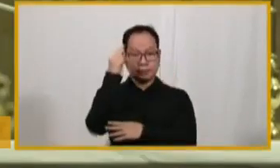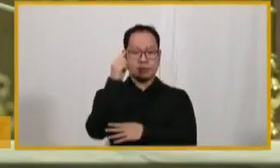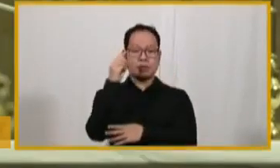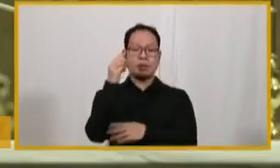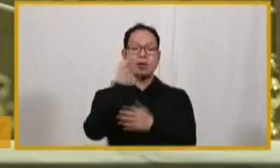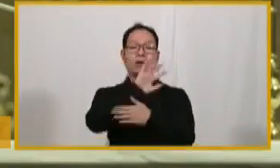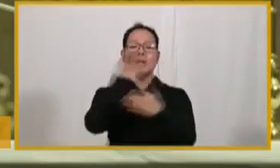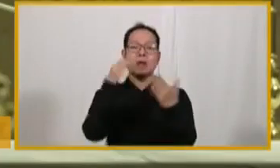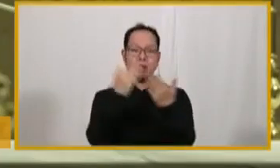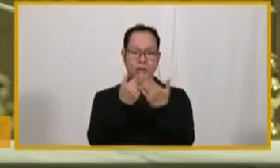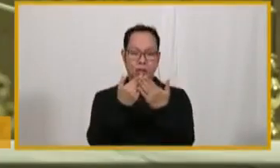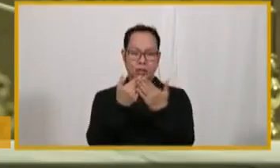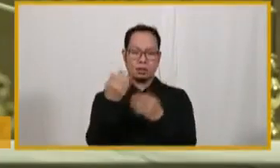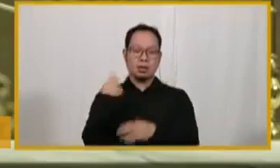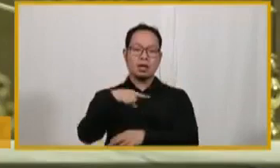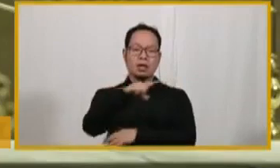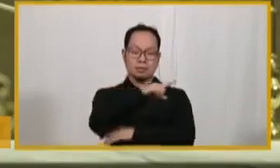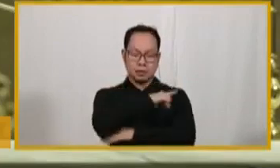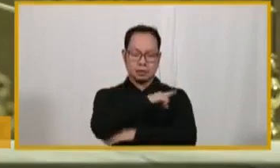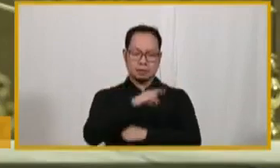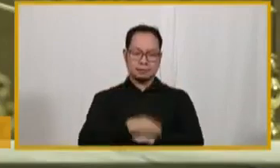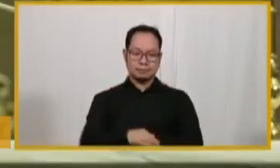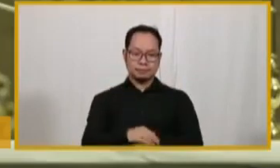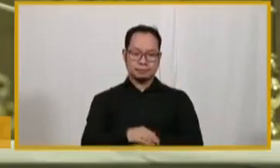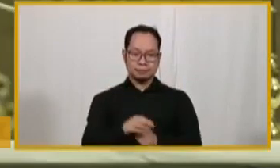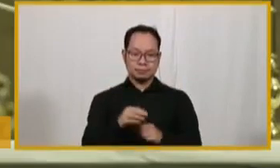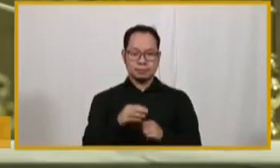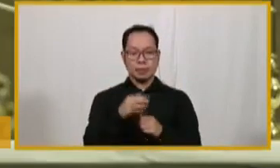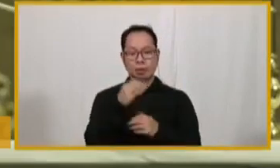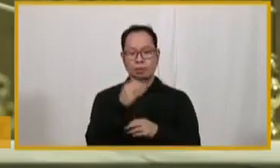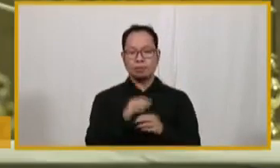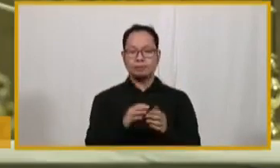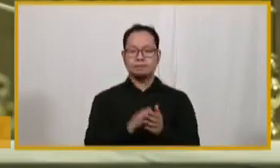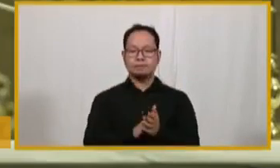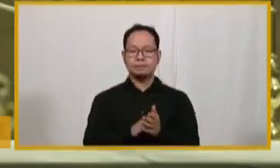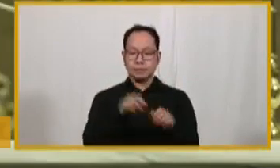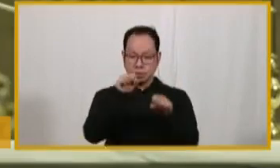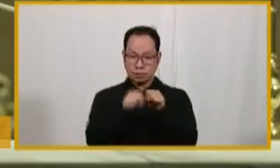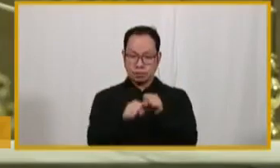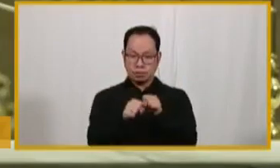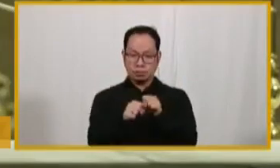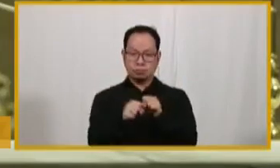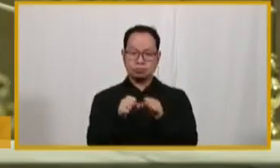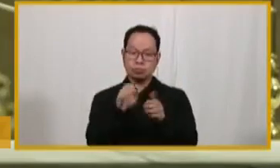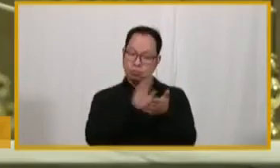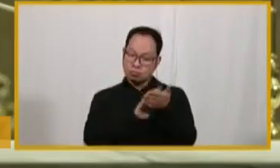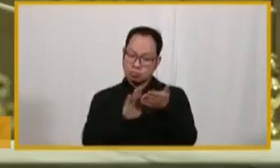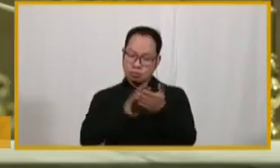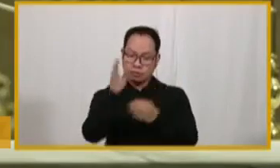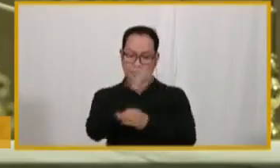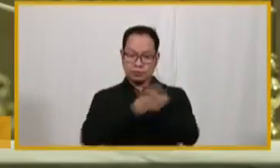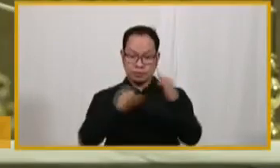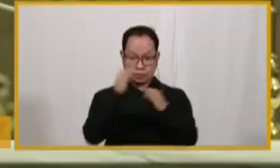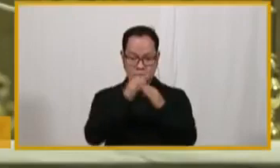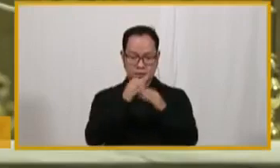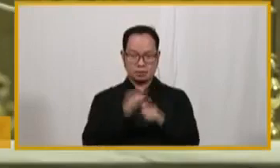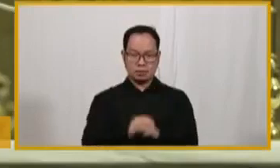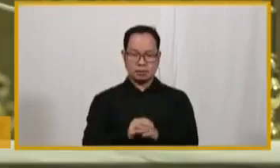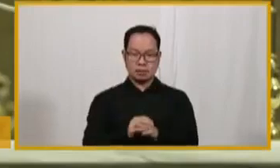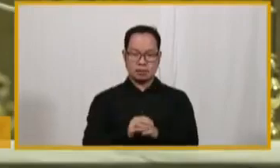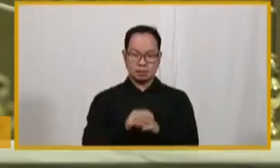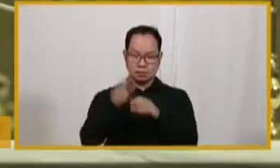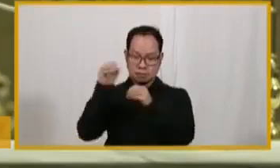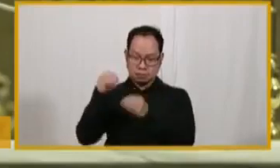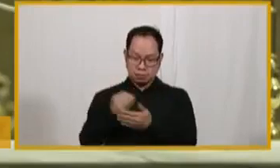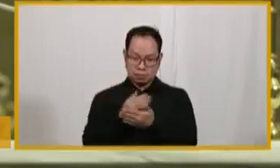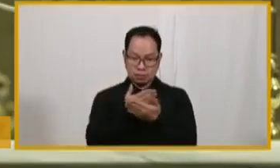us. That is why he washed their feet. That is why he